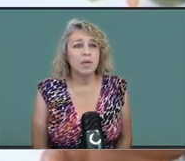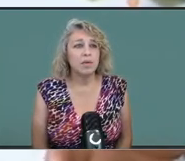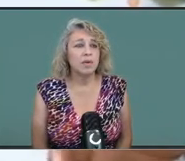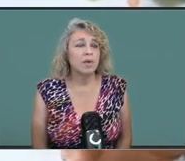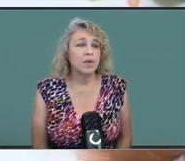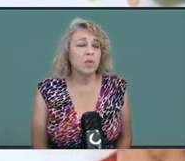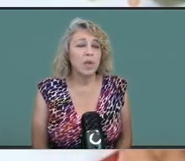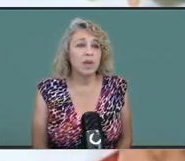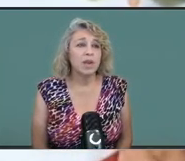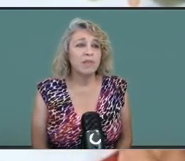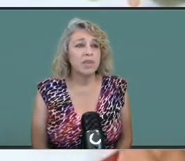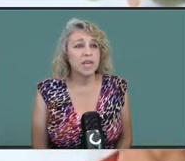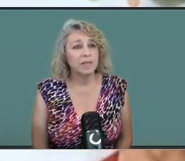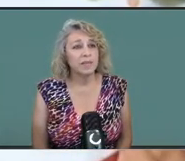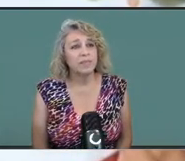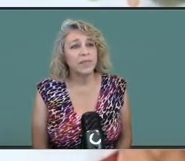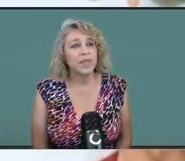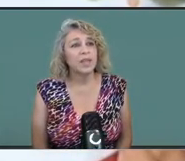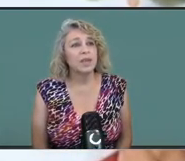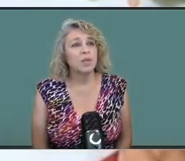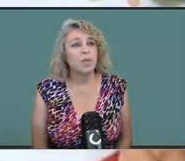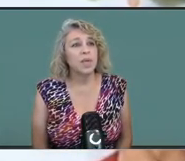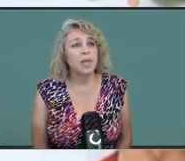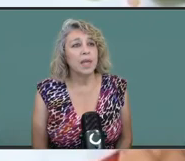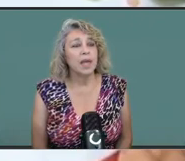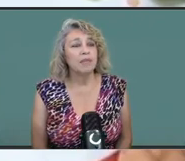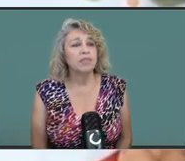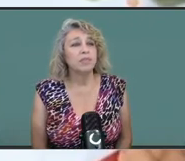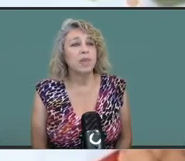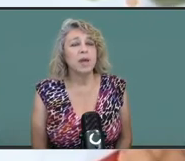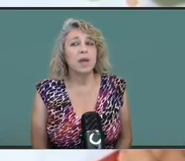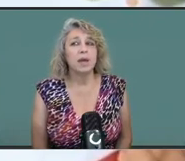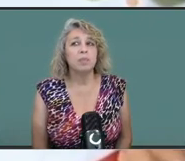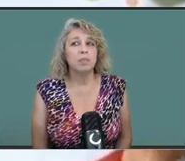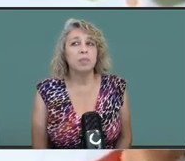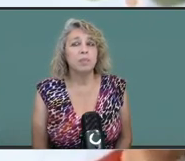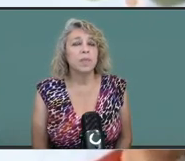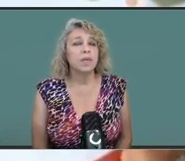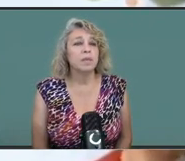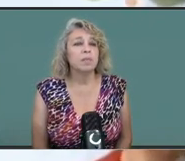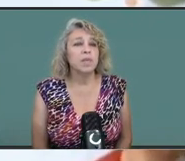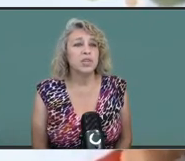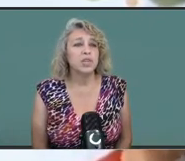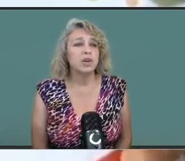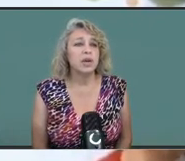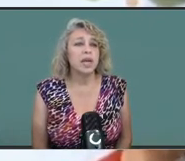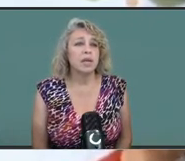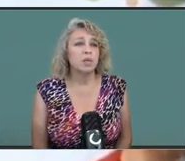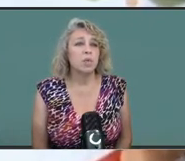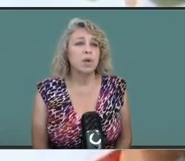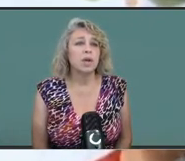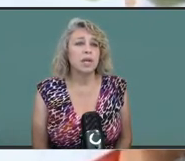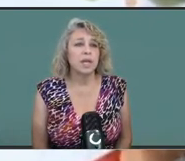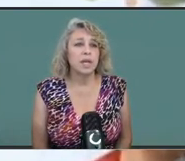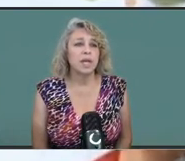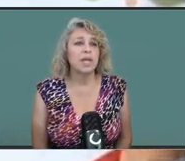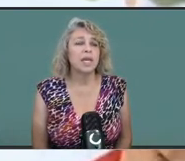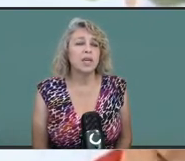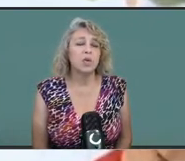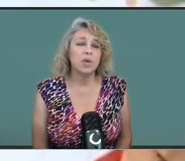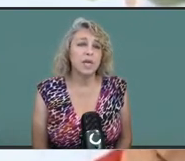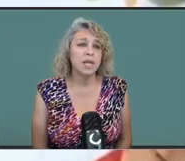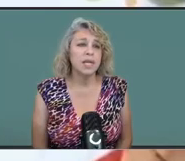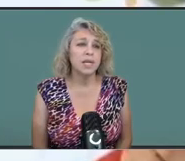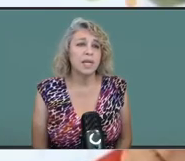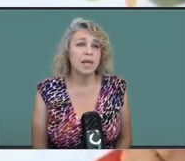are now, we are governing. We have to be sure and work in